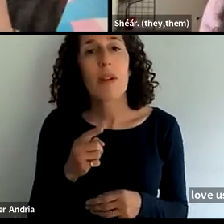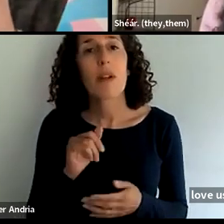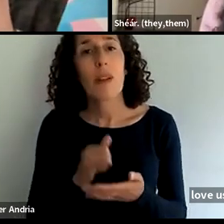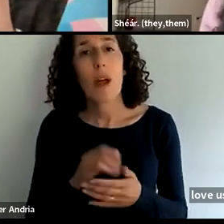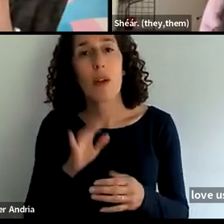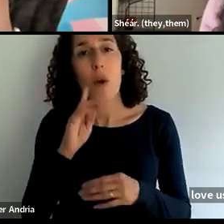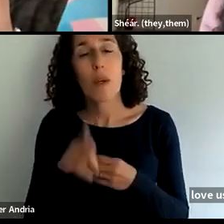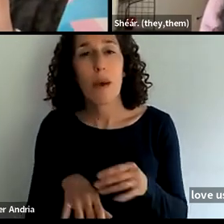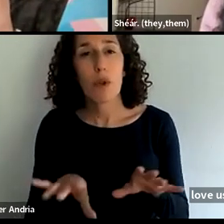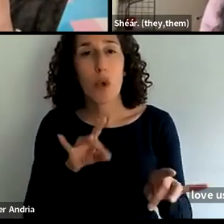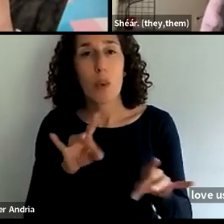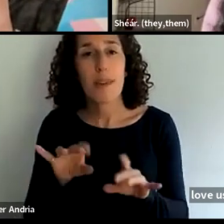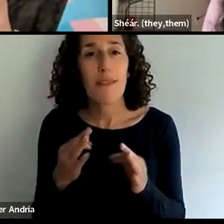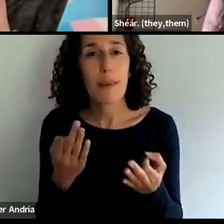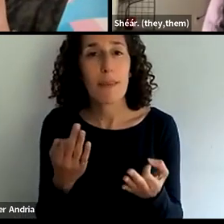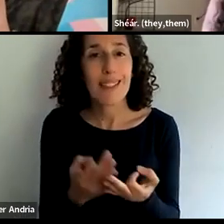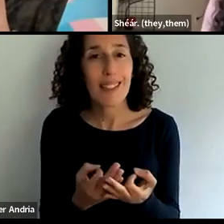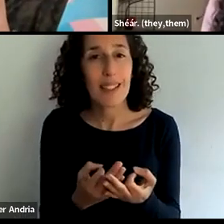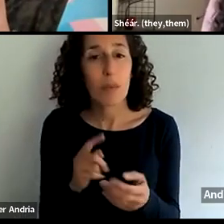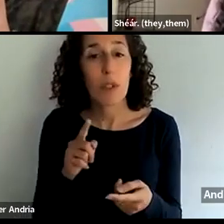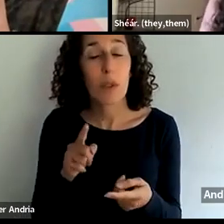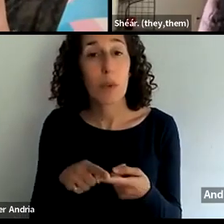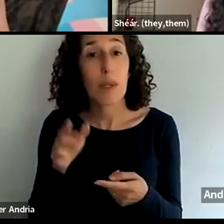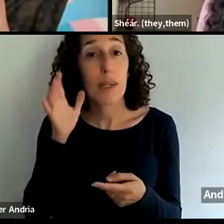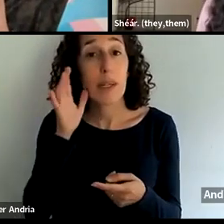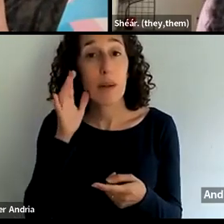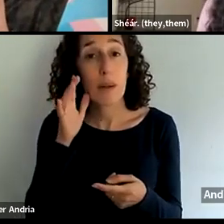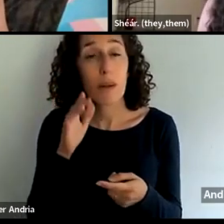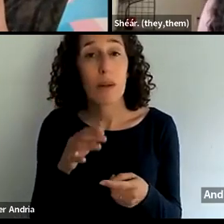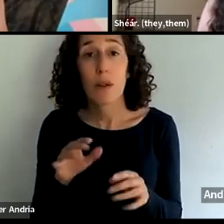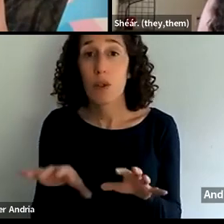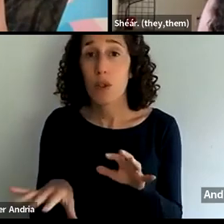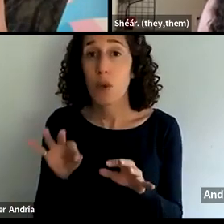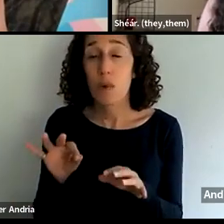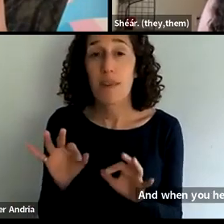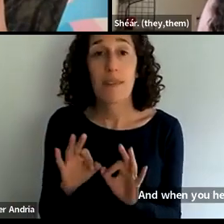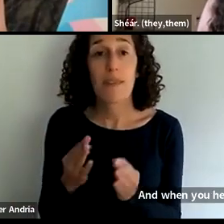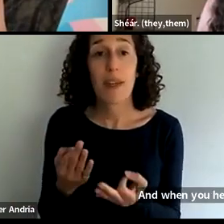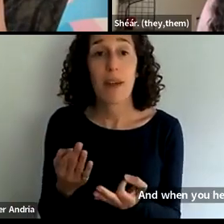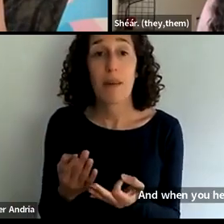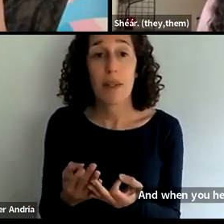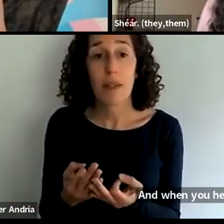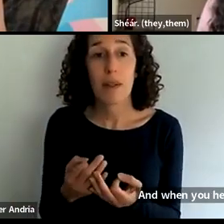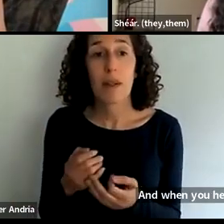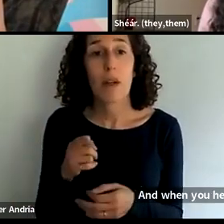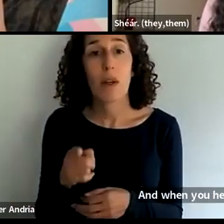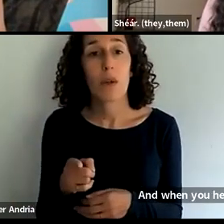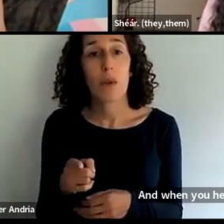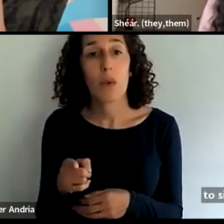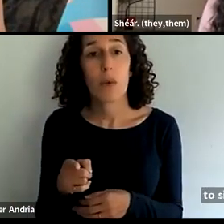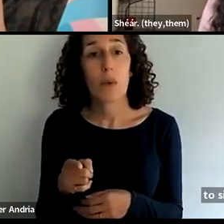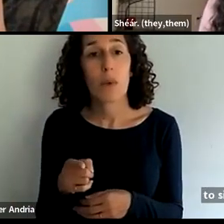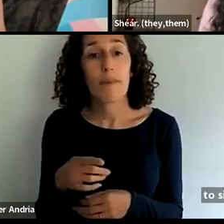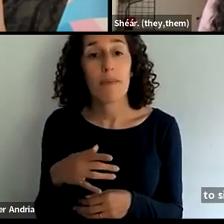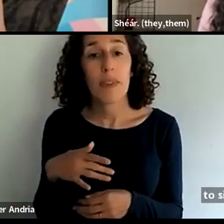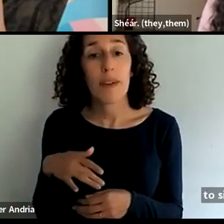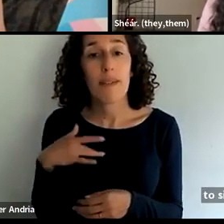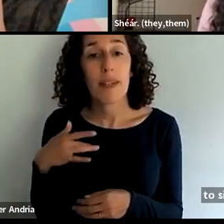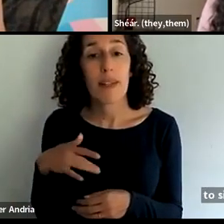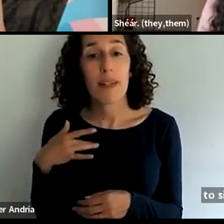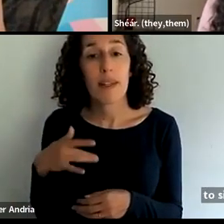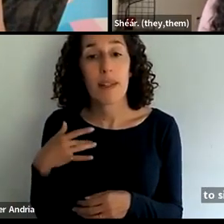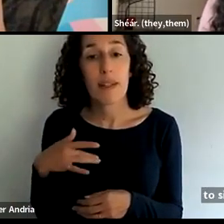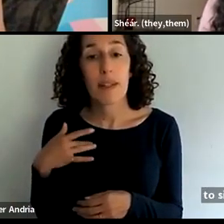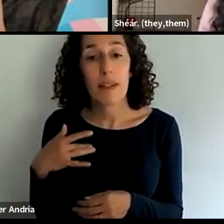when you hear the phrase chosen family, you start to sit here and you feel downplayed.